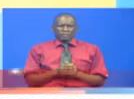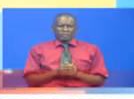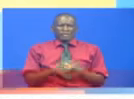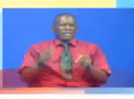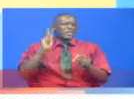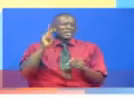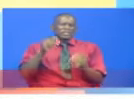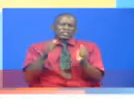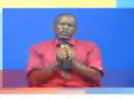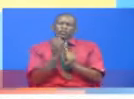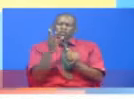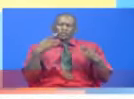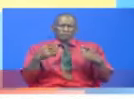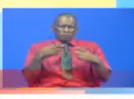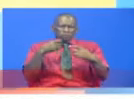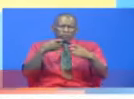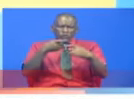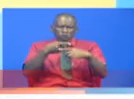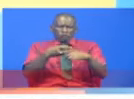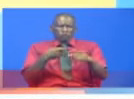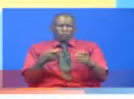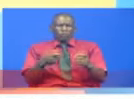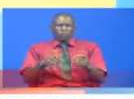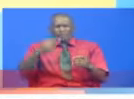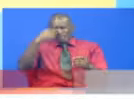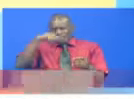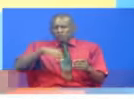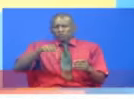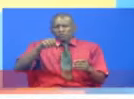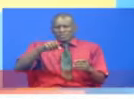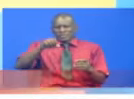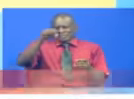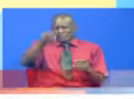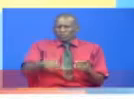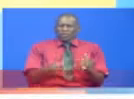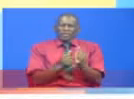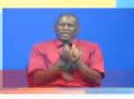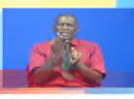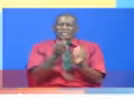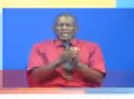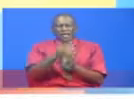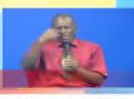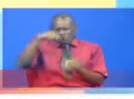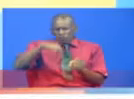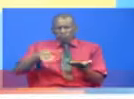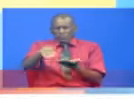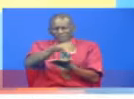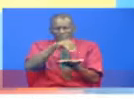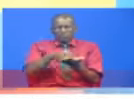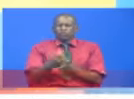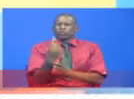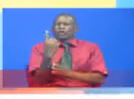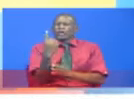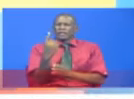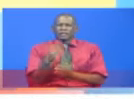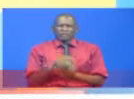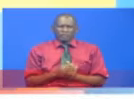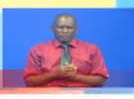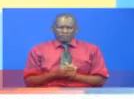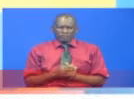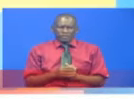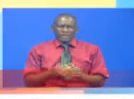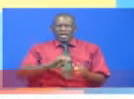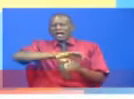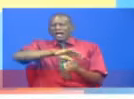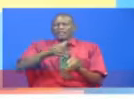Kisii's 14 cases come from Kitui South, 13, and Kitui Central, 1. The rest